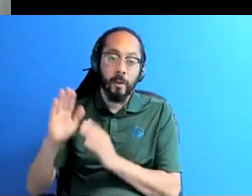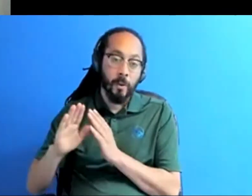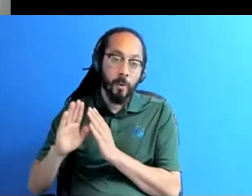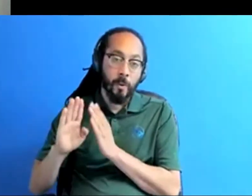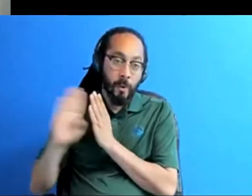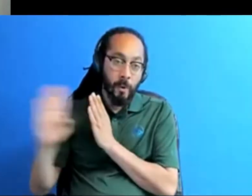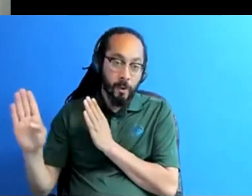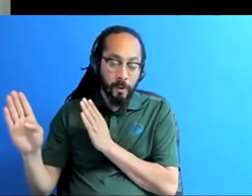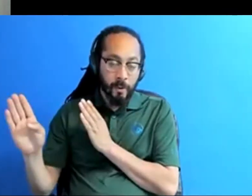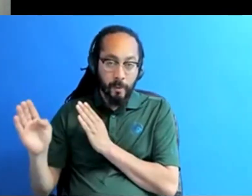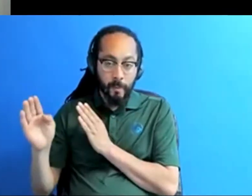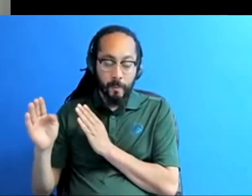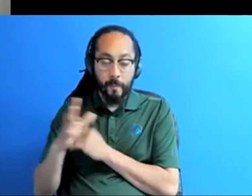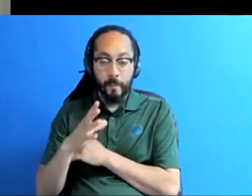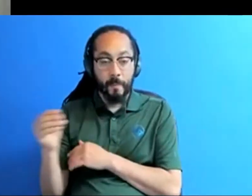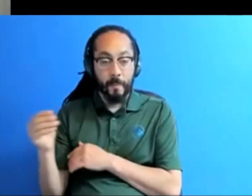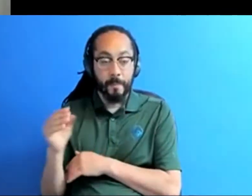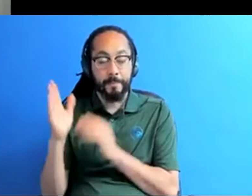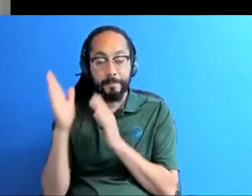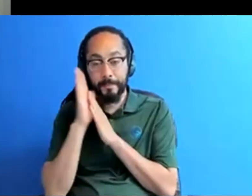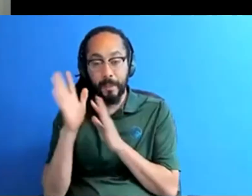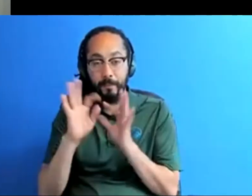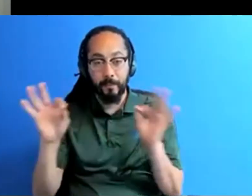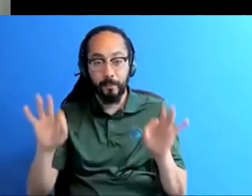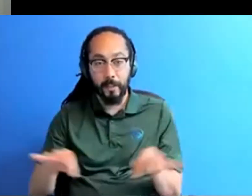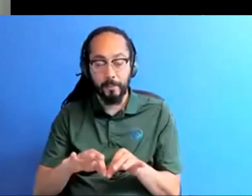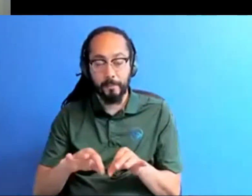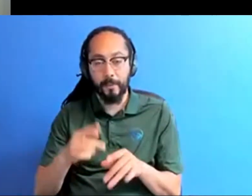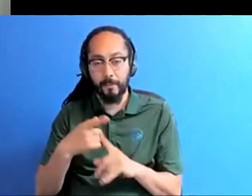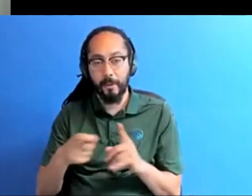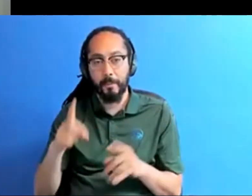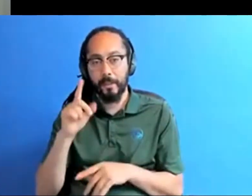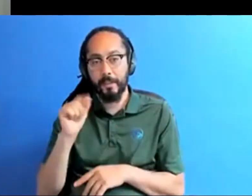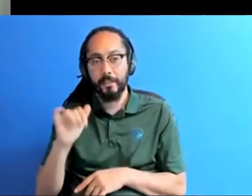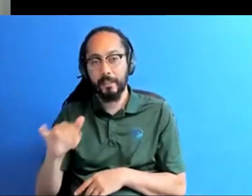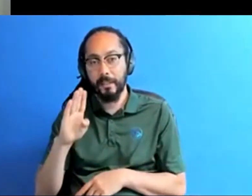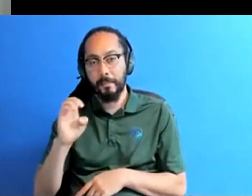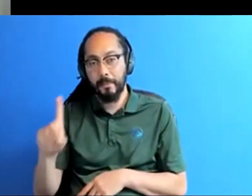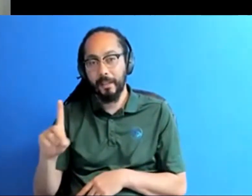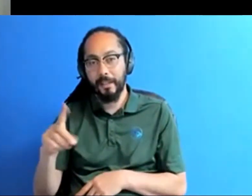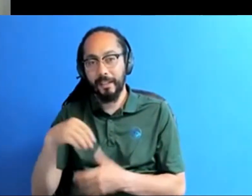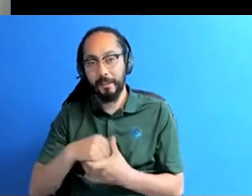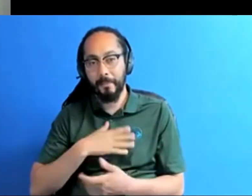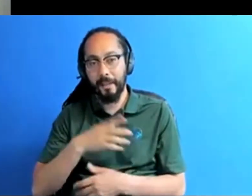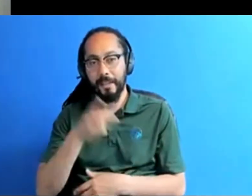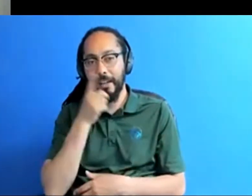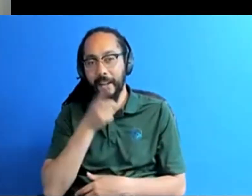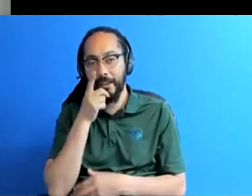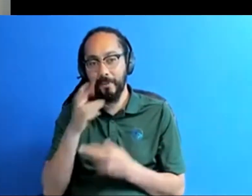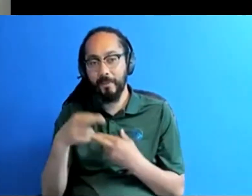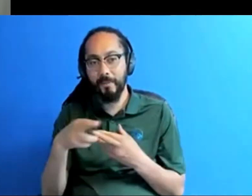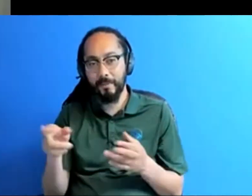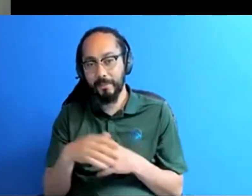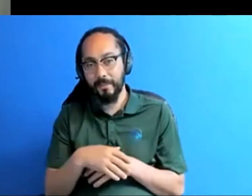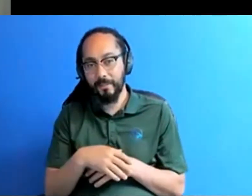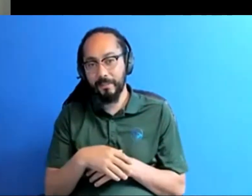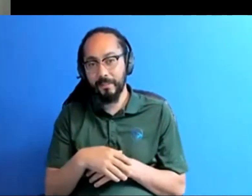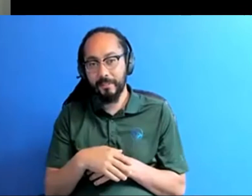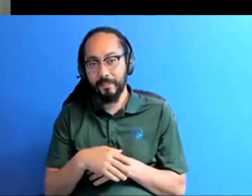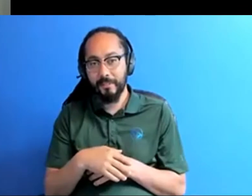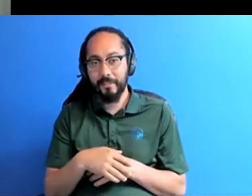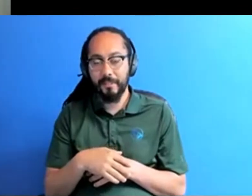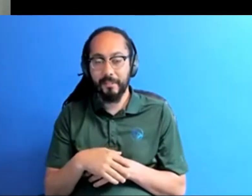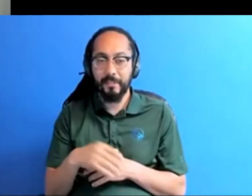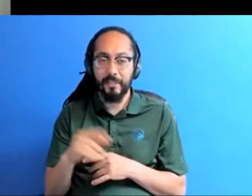and a bed frame from a daybed that's in my dining room, and a